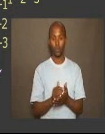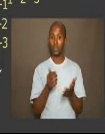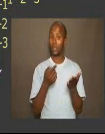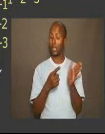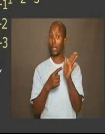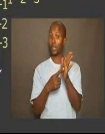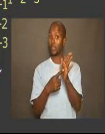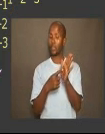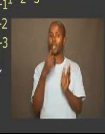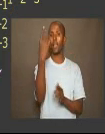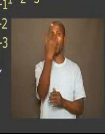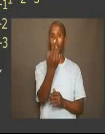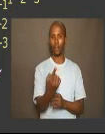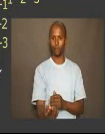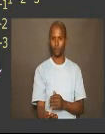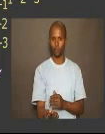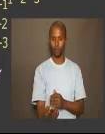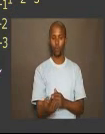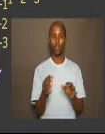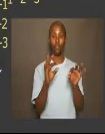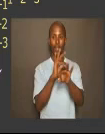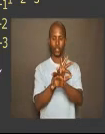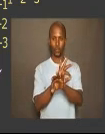Here is the graph of the function.